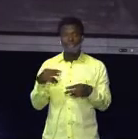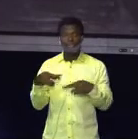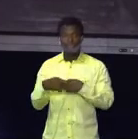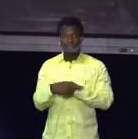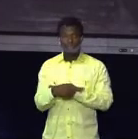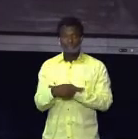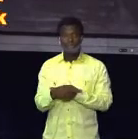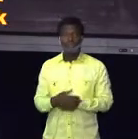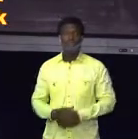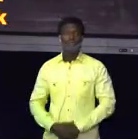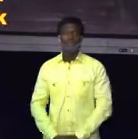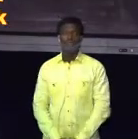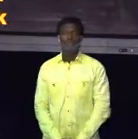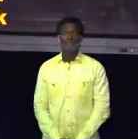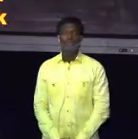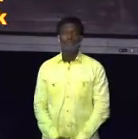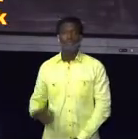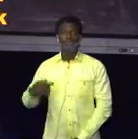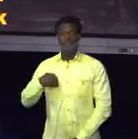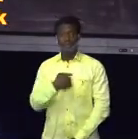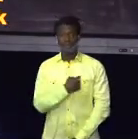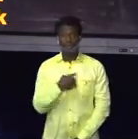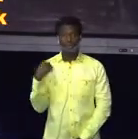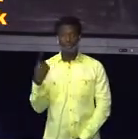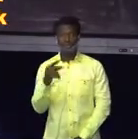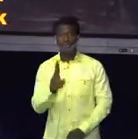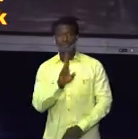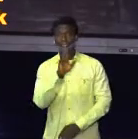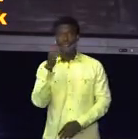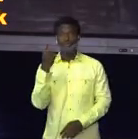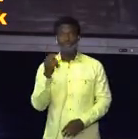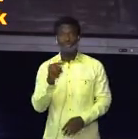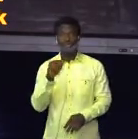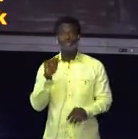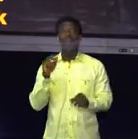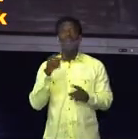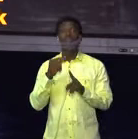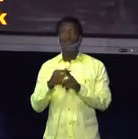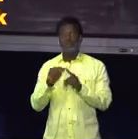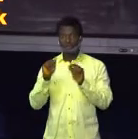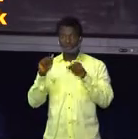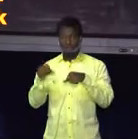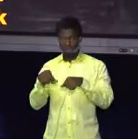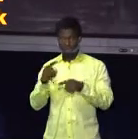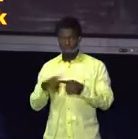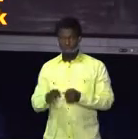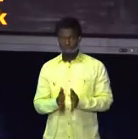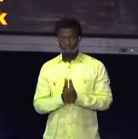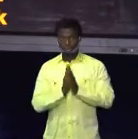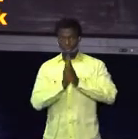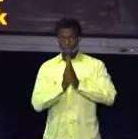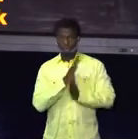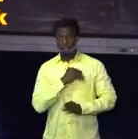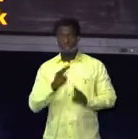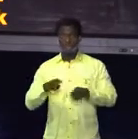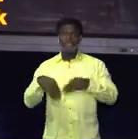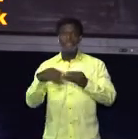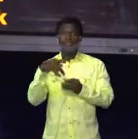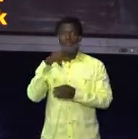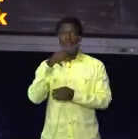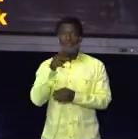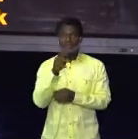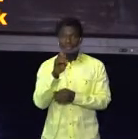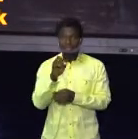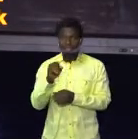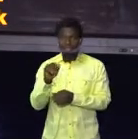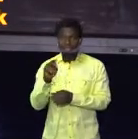can play in the room. We also use the word can to ask and give permission. When you want